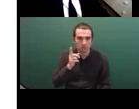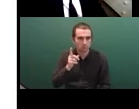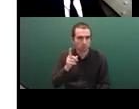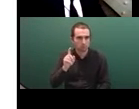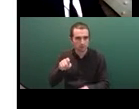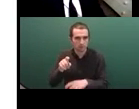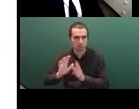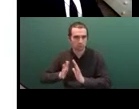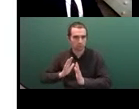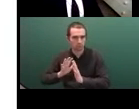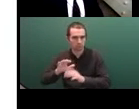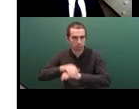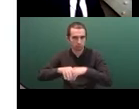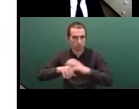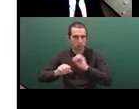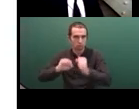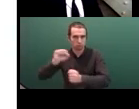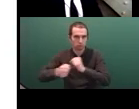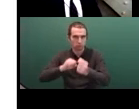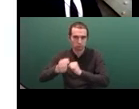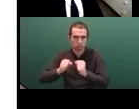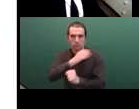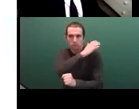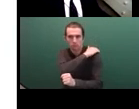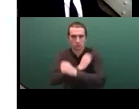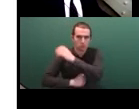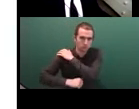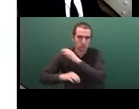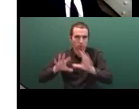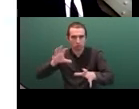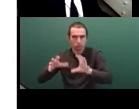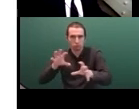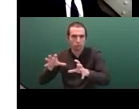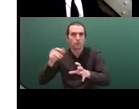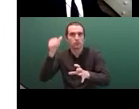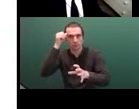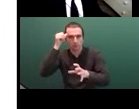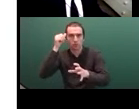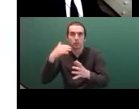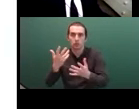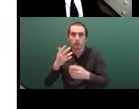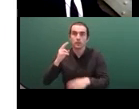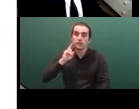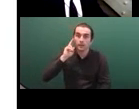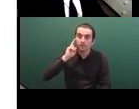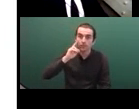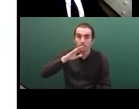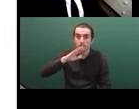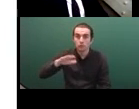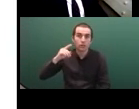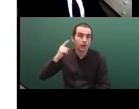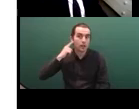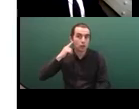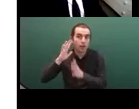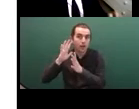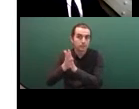Children with specific learning difficulties, of which there are many who get overlooked in our school, they need methods that can actually help them to deal with